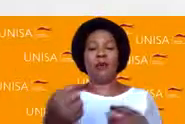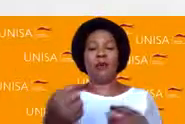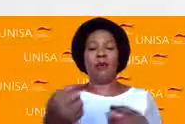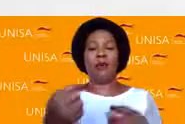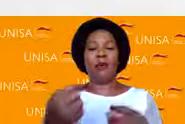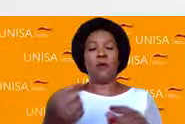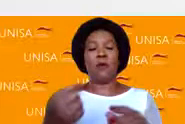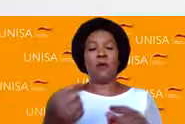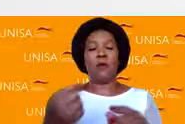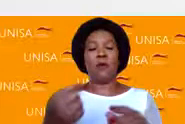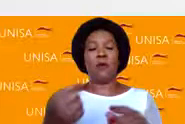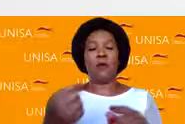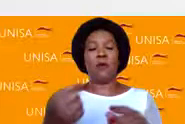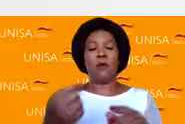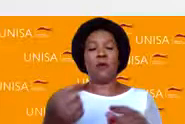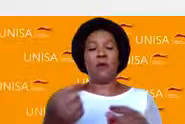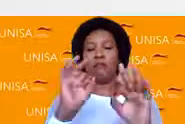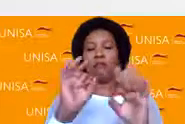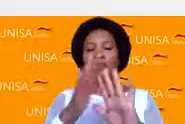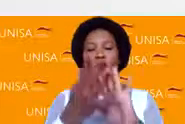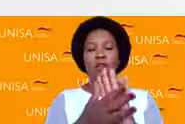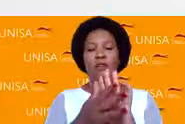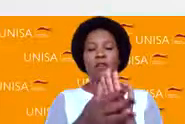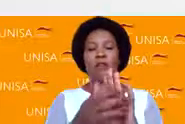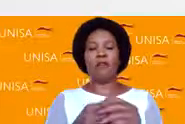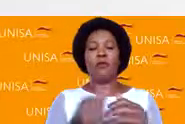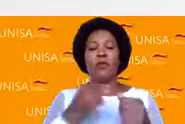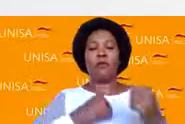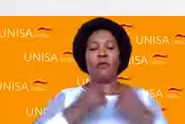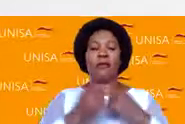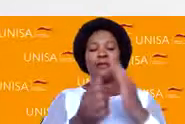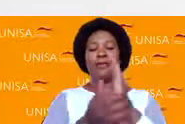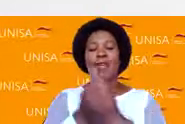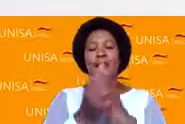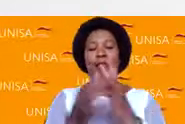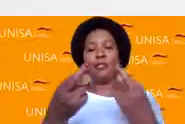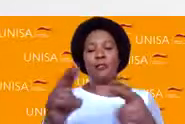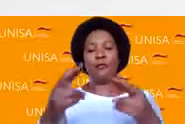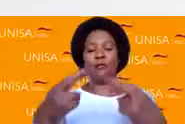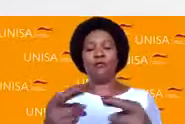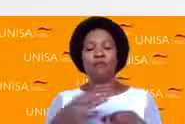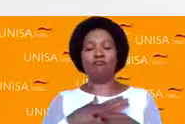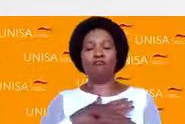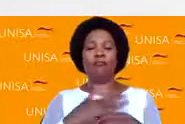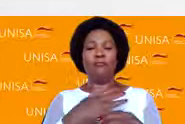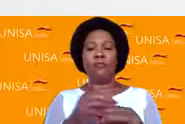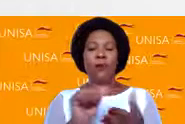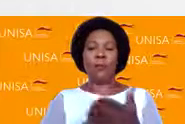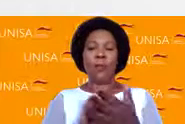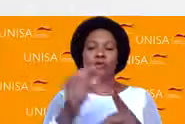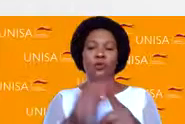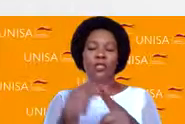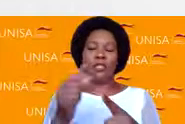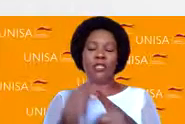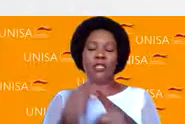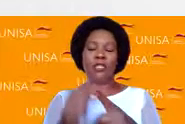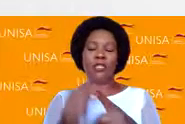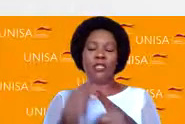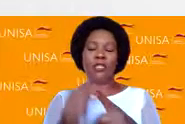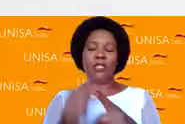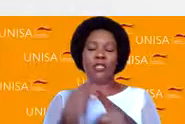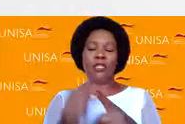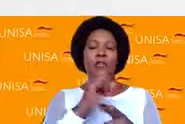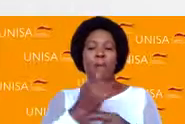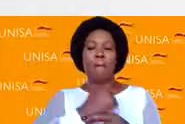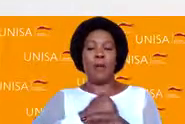correct. On the My Admin site, you can also go and change your password. If you feel you've got a particular password that you want to use for